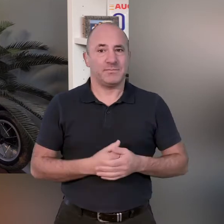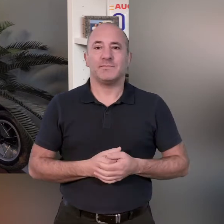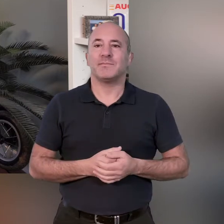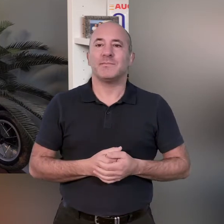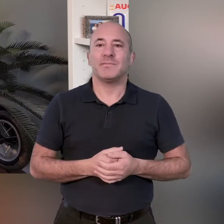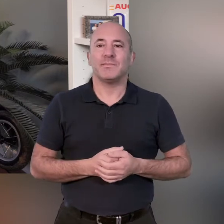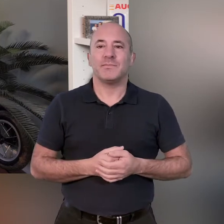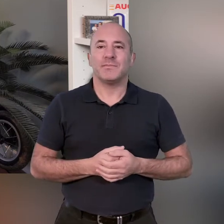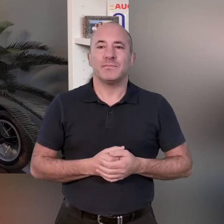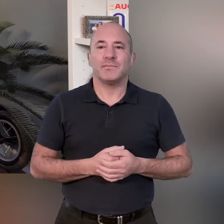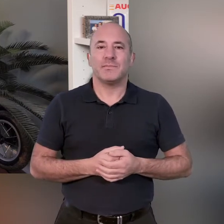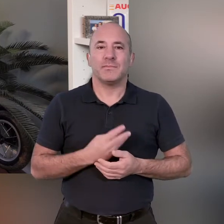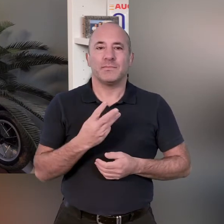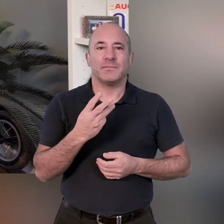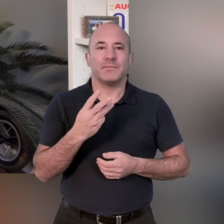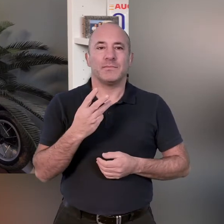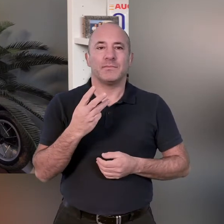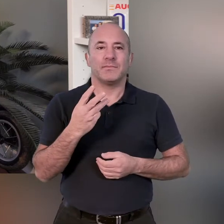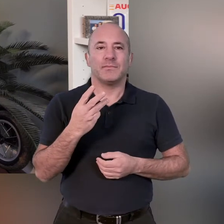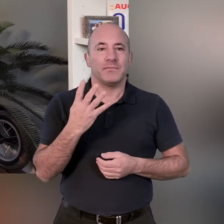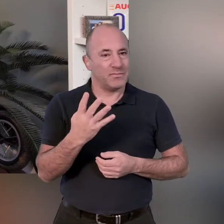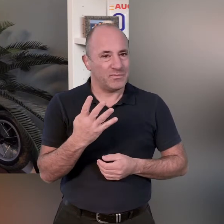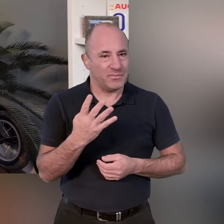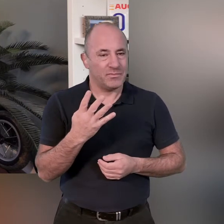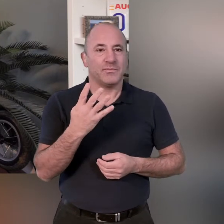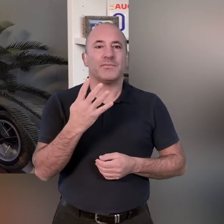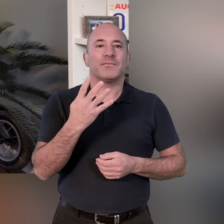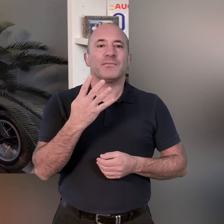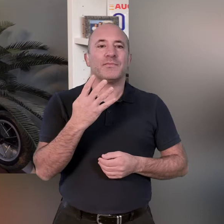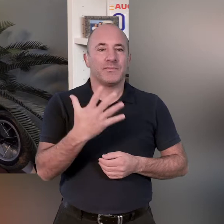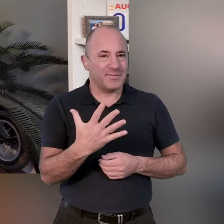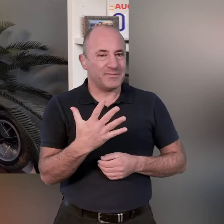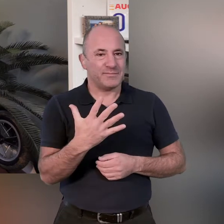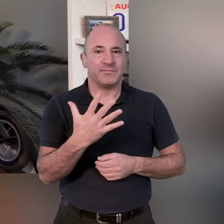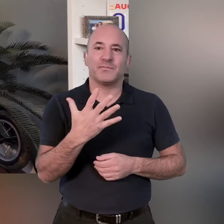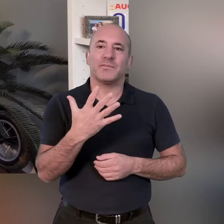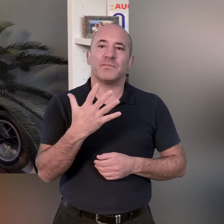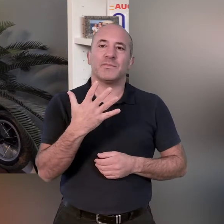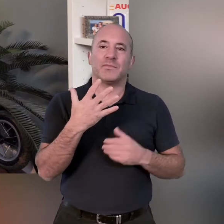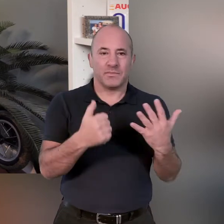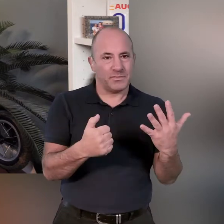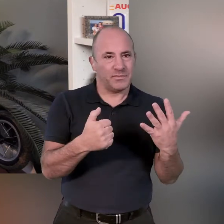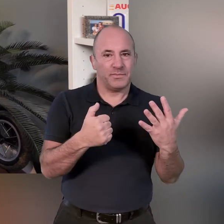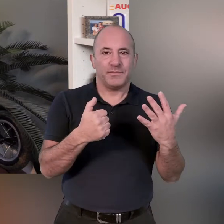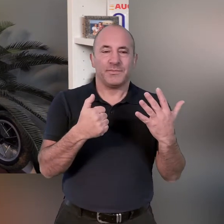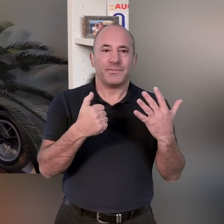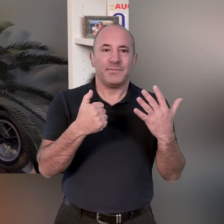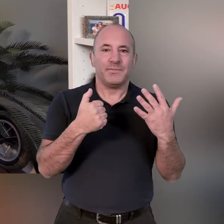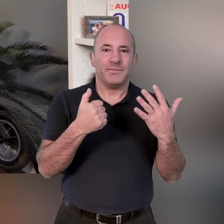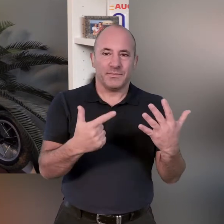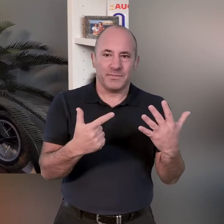2, 3, 4, 5,